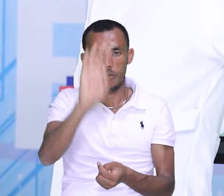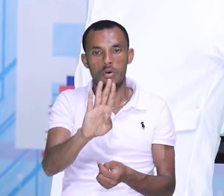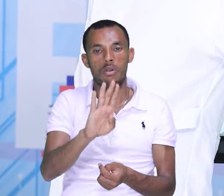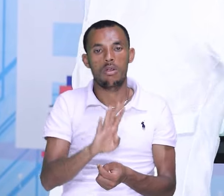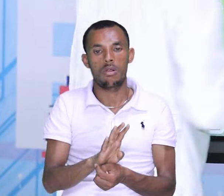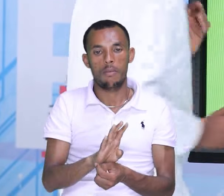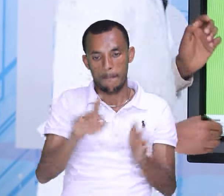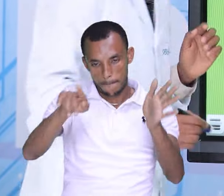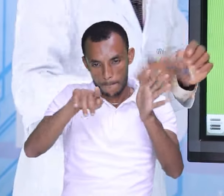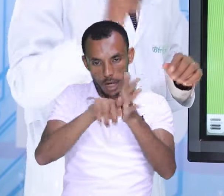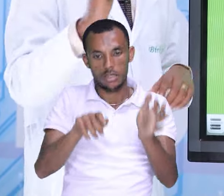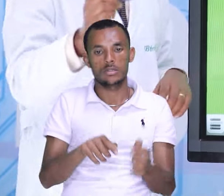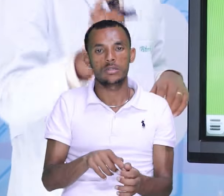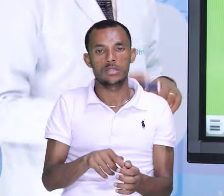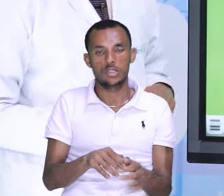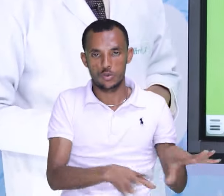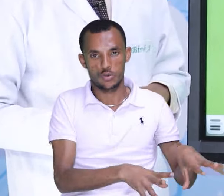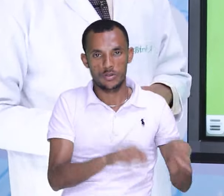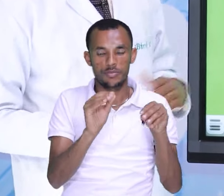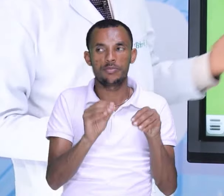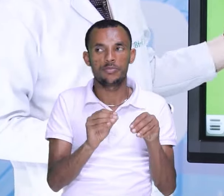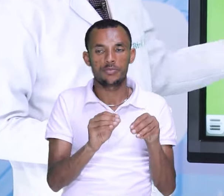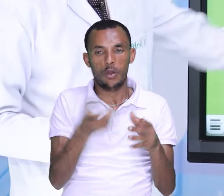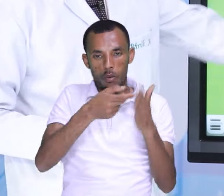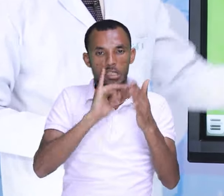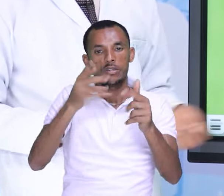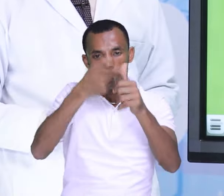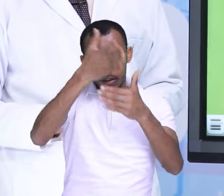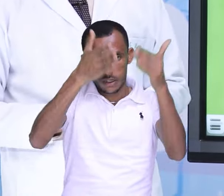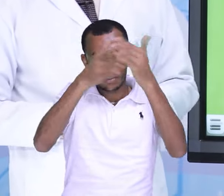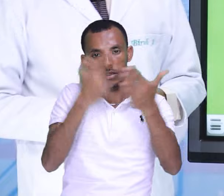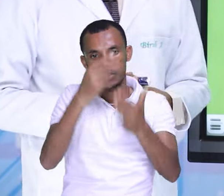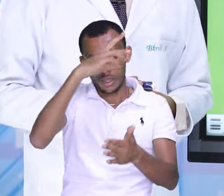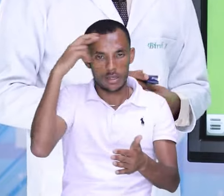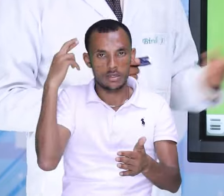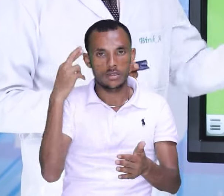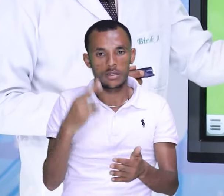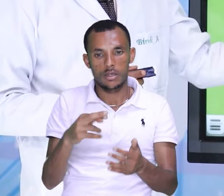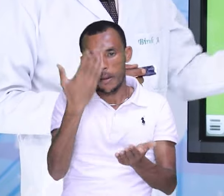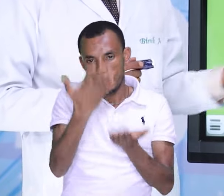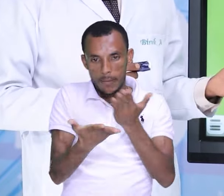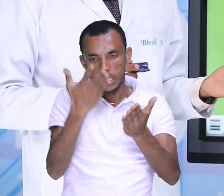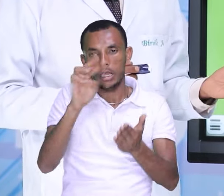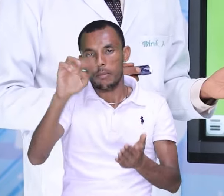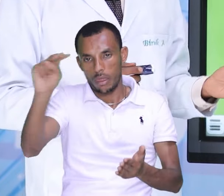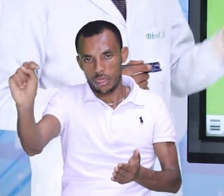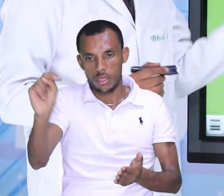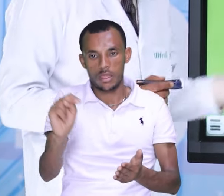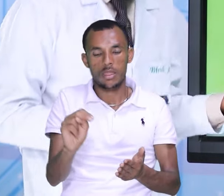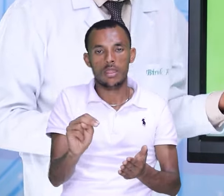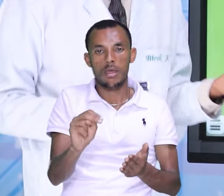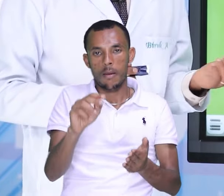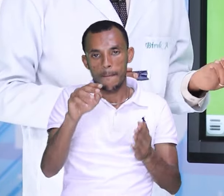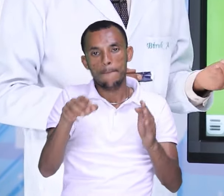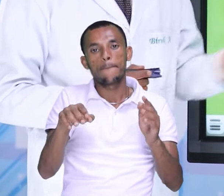MnO4 minus. Students, what is the first step in this case? Balance manganese, balance